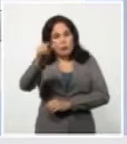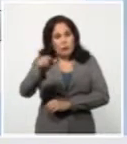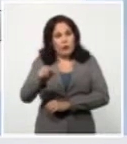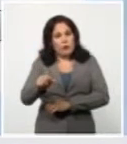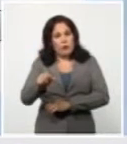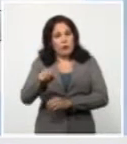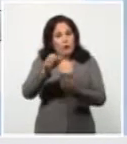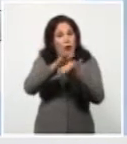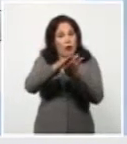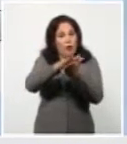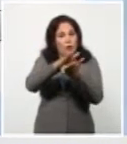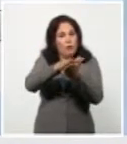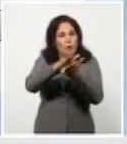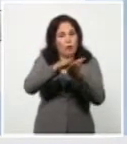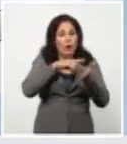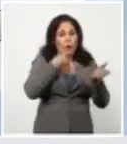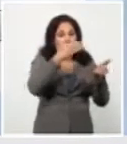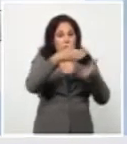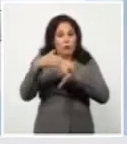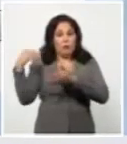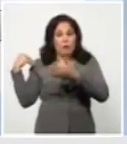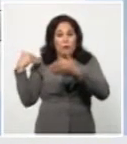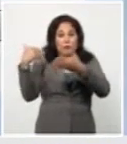for a total of